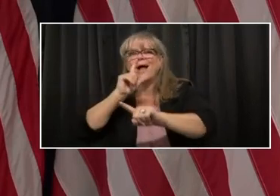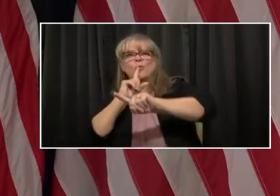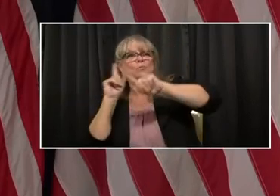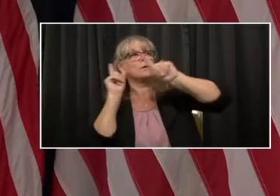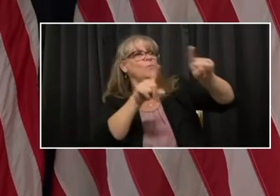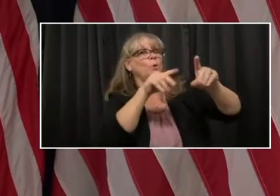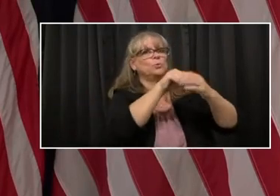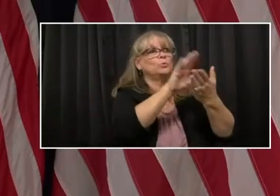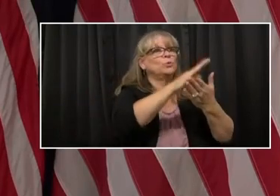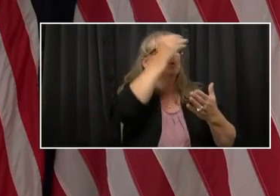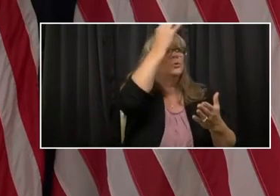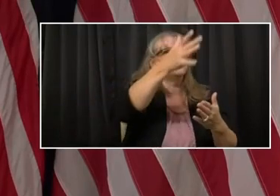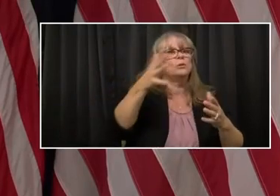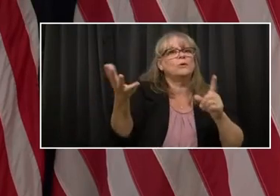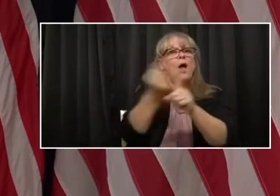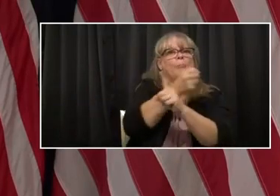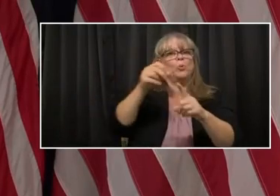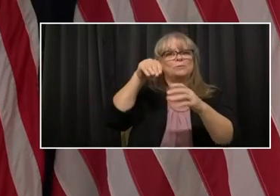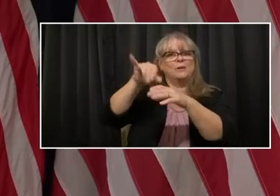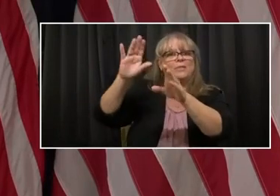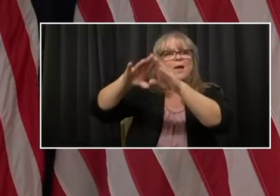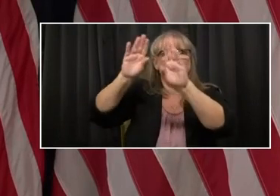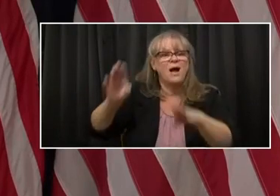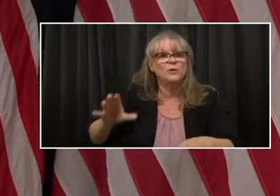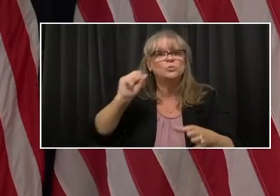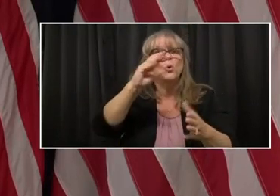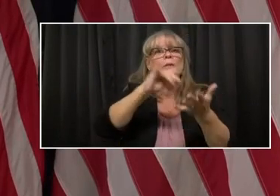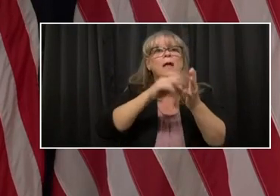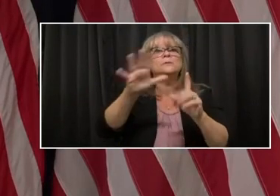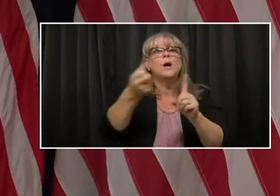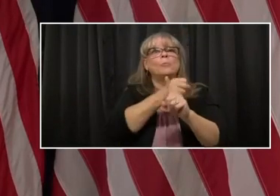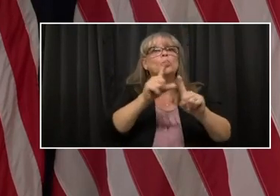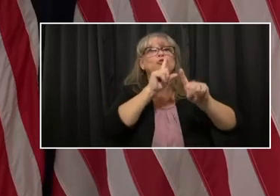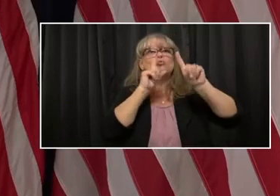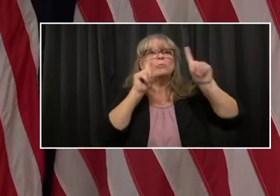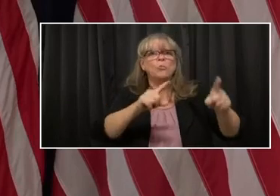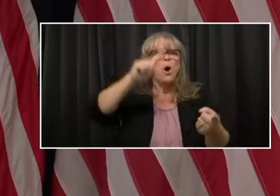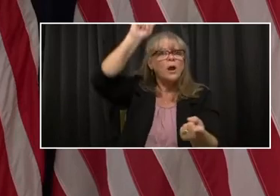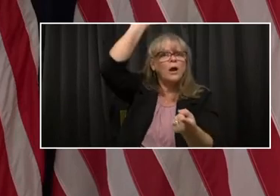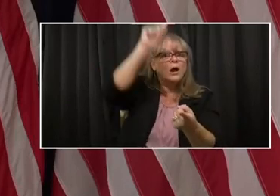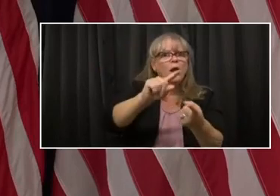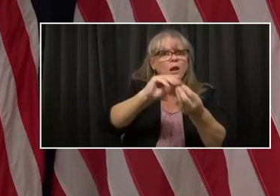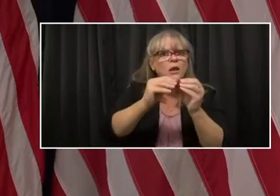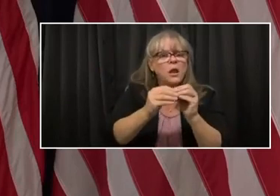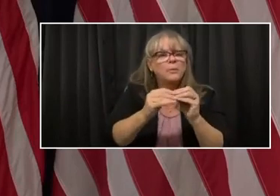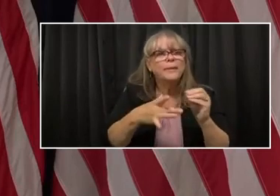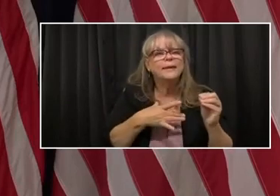investigated. And when kids don't come into contact with loving outsiders outside the home who care about them,